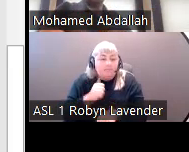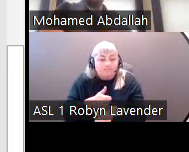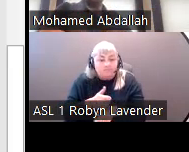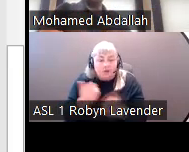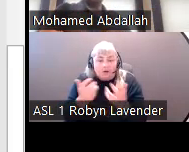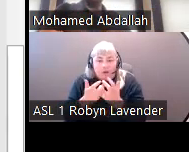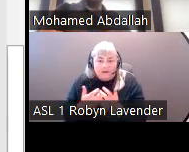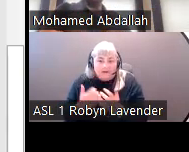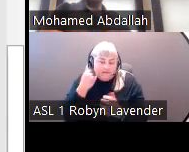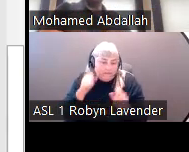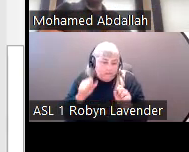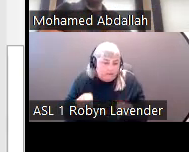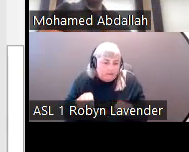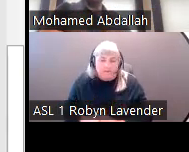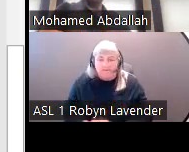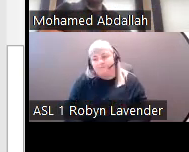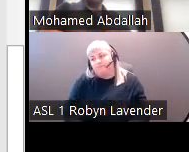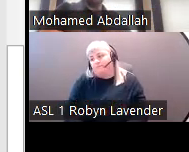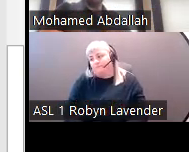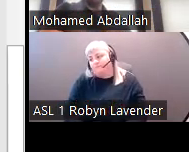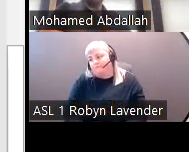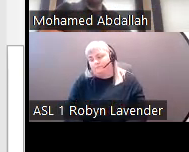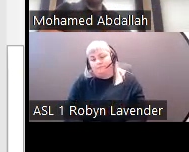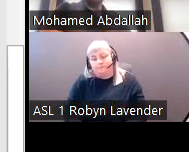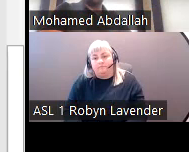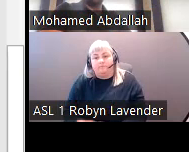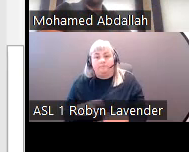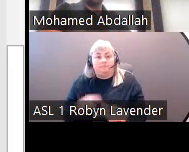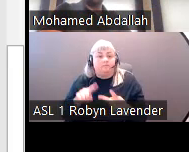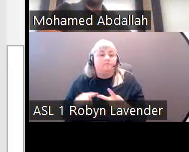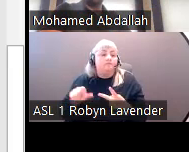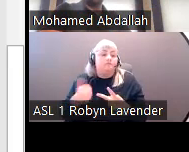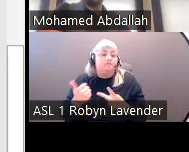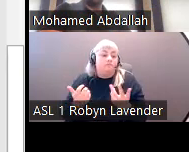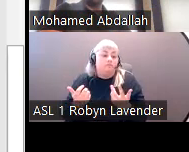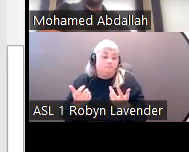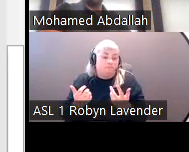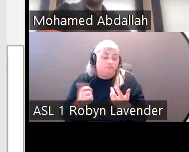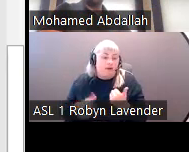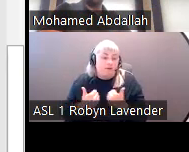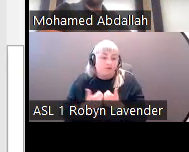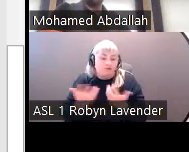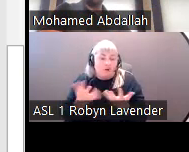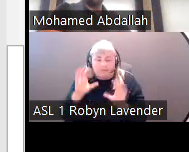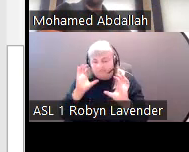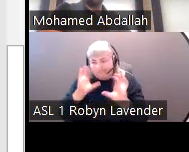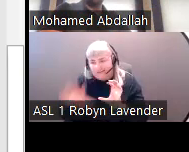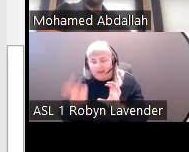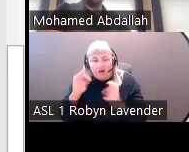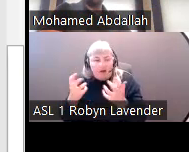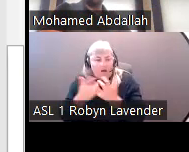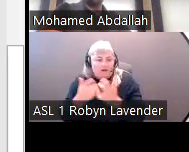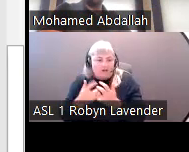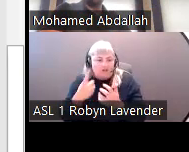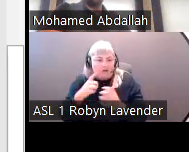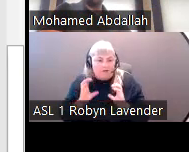possible. Another challenge is finding accommodations for clients after they leave the safe suite. Like